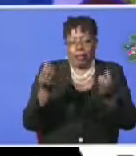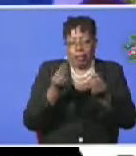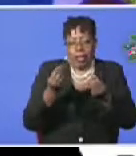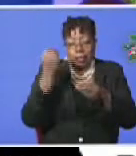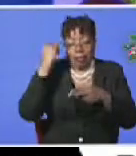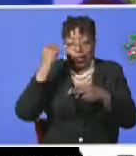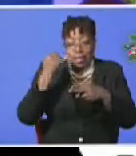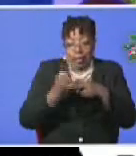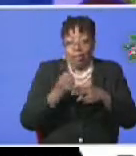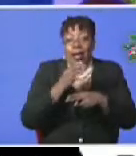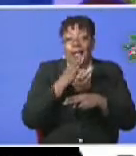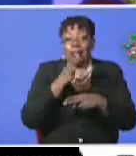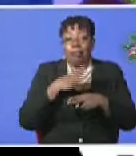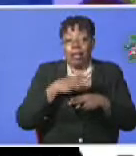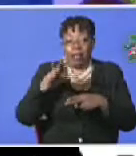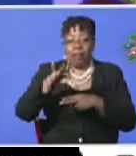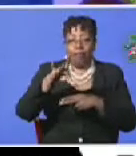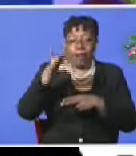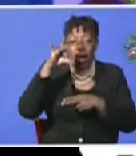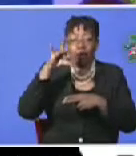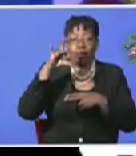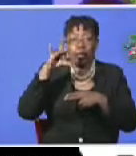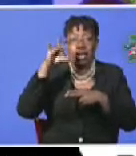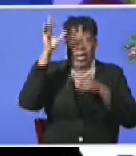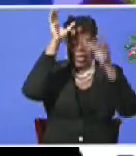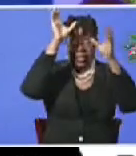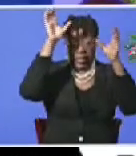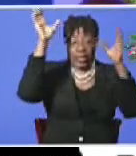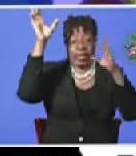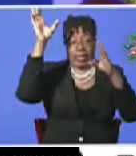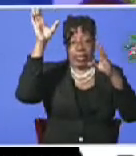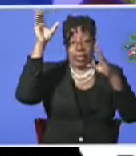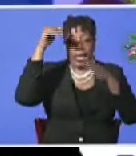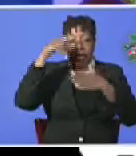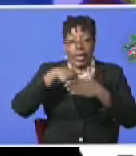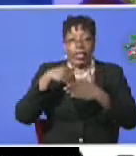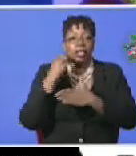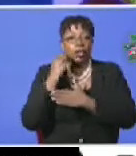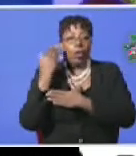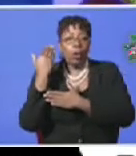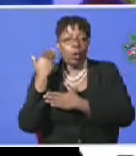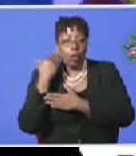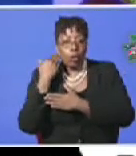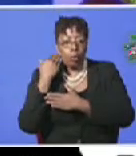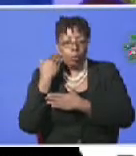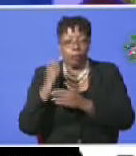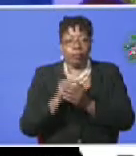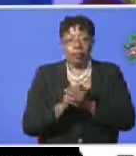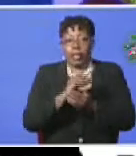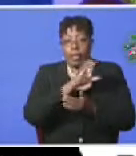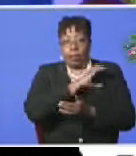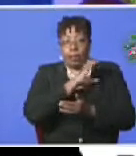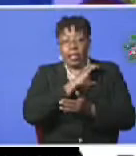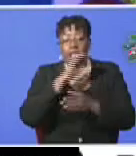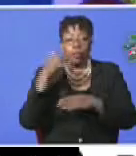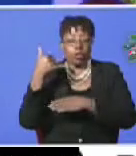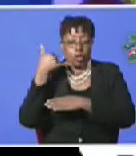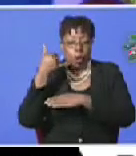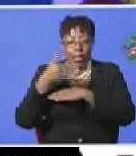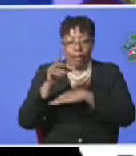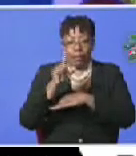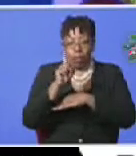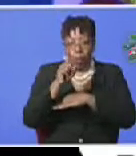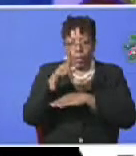unidentified male was found hanging from the ceiling of his Rally Drive home. Officers were called to the area shortly after 1